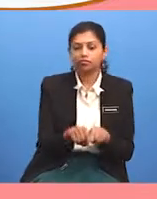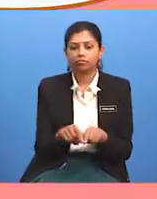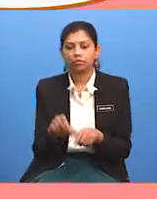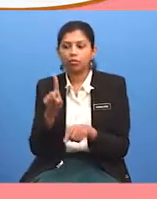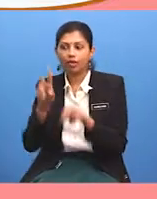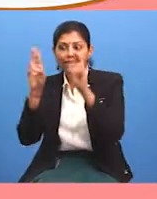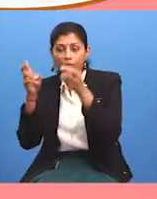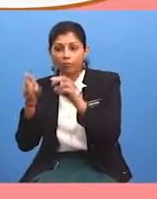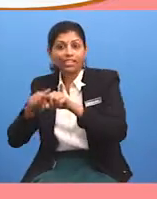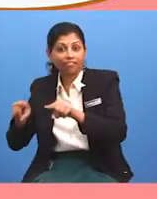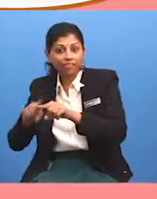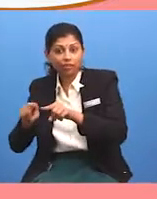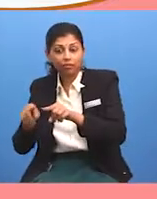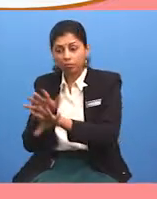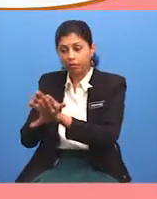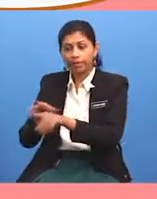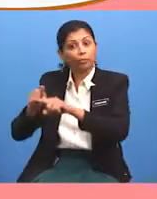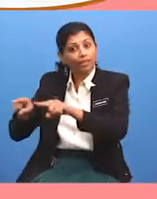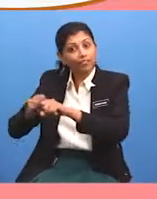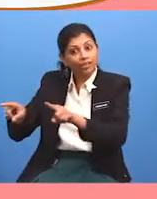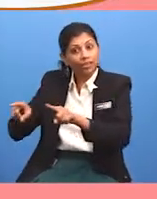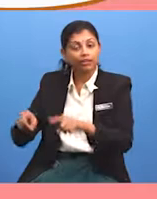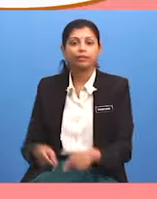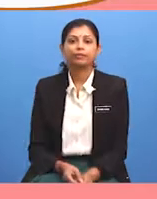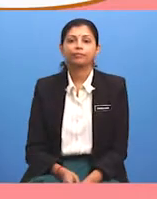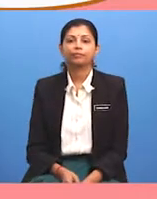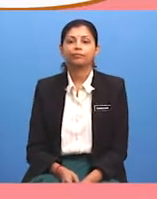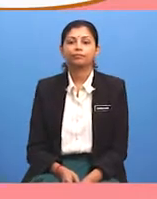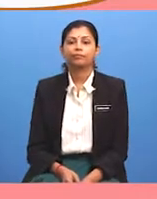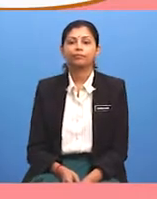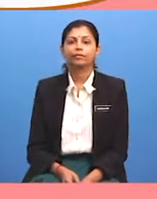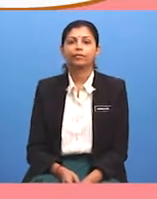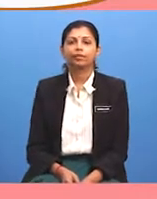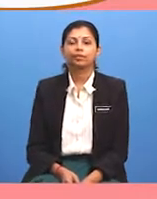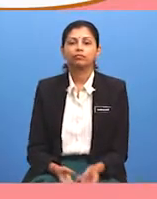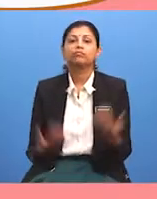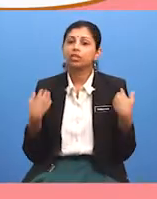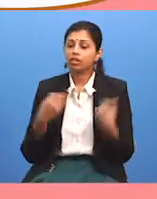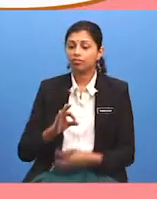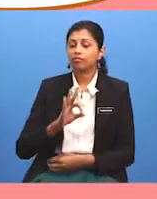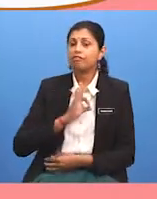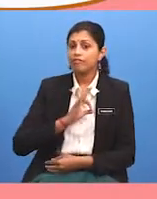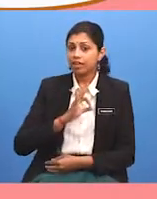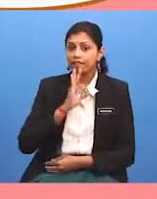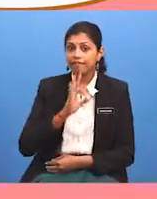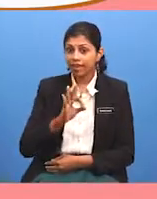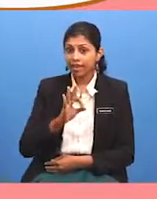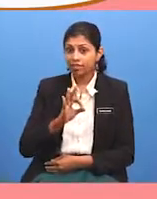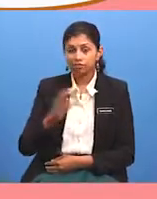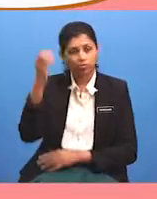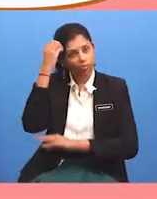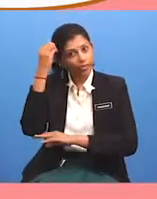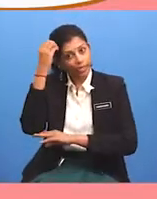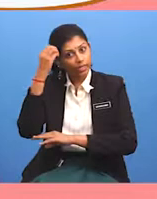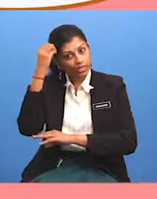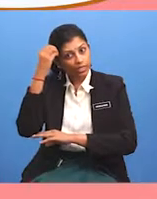the claim, facts, and opinions presented in the text. By comparing